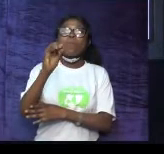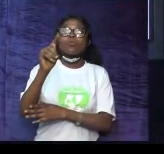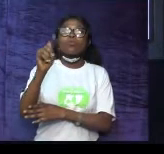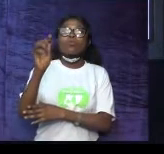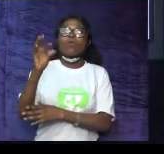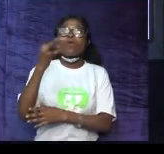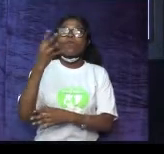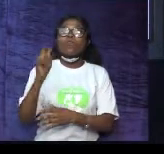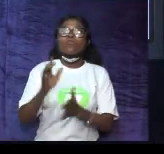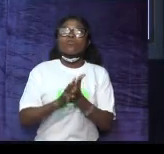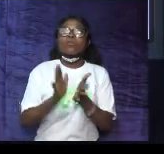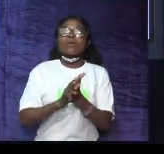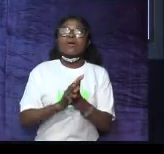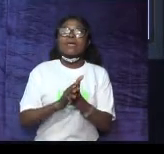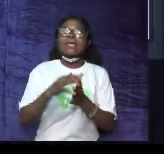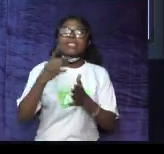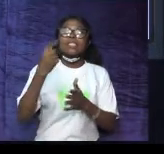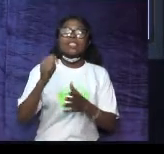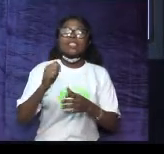your school?